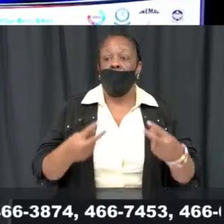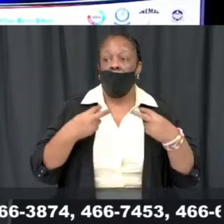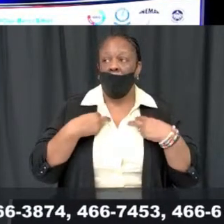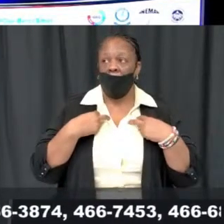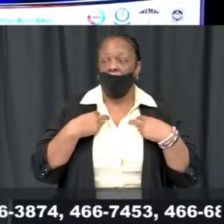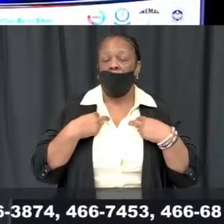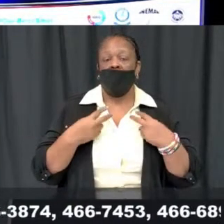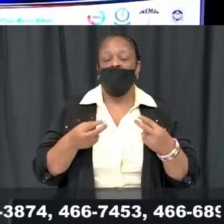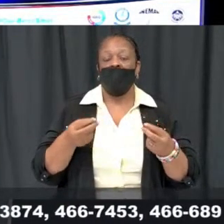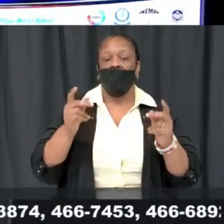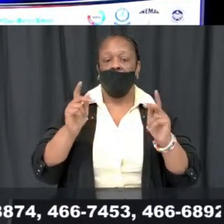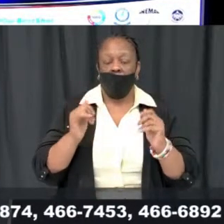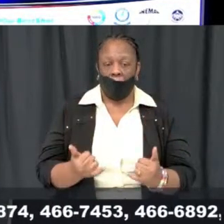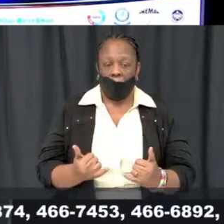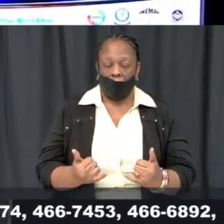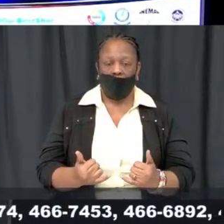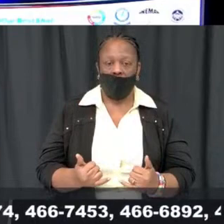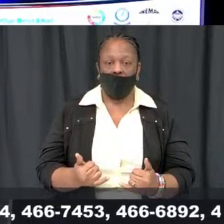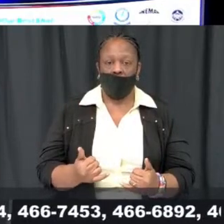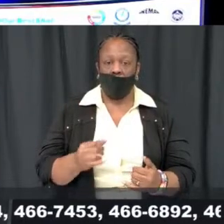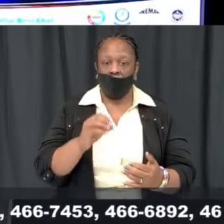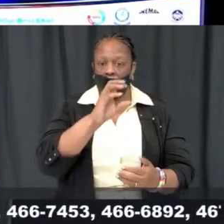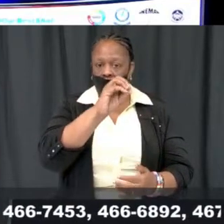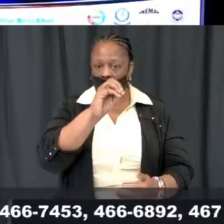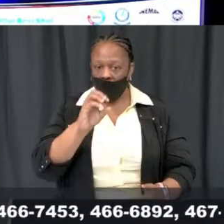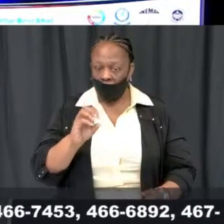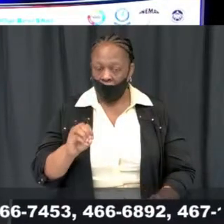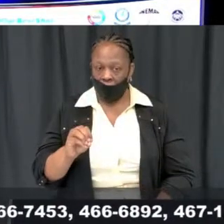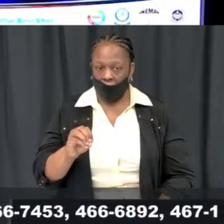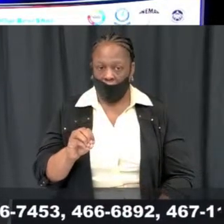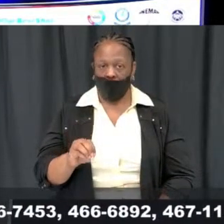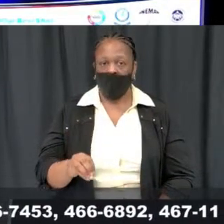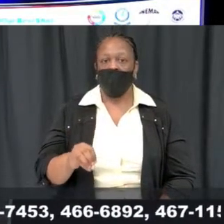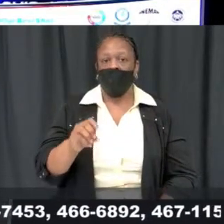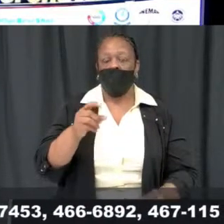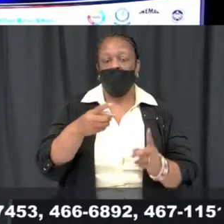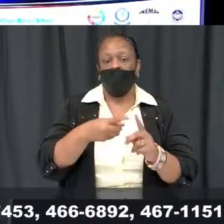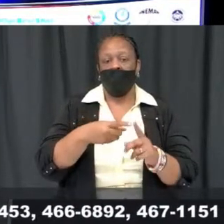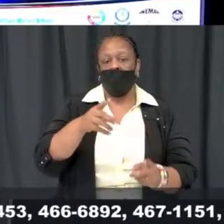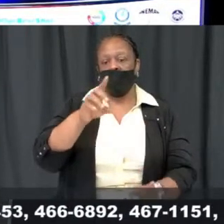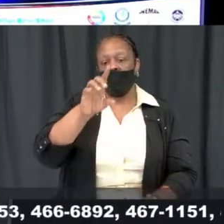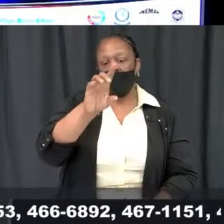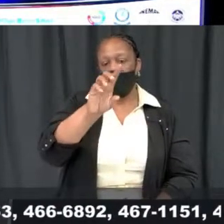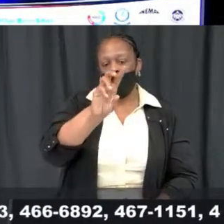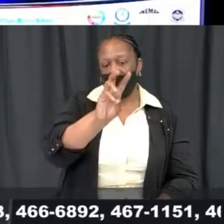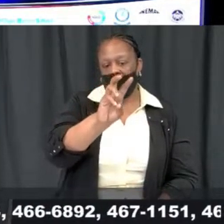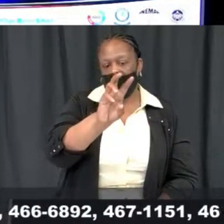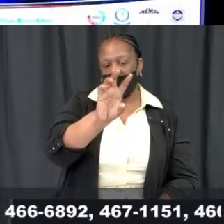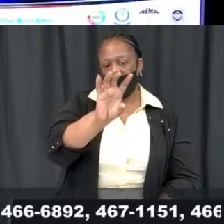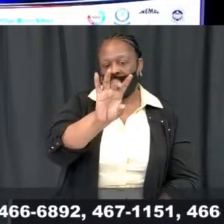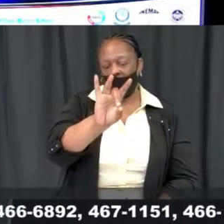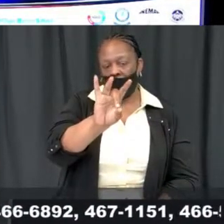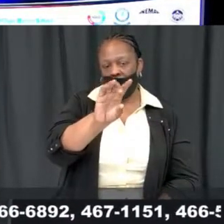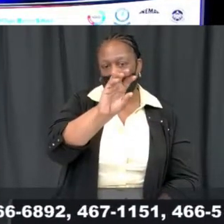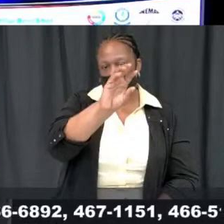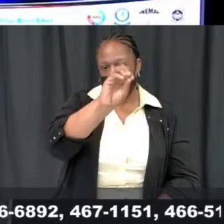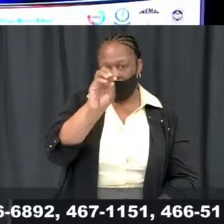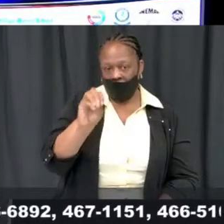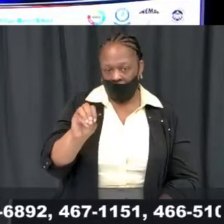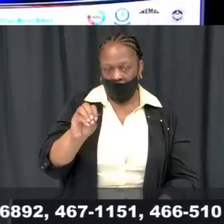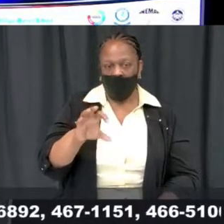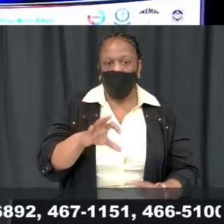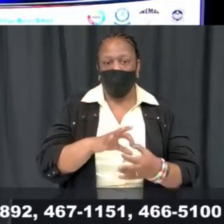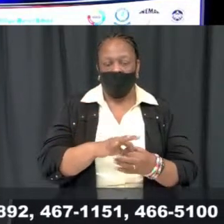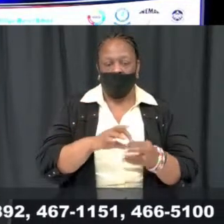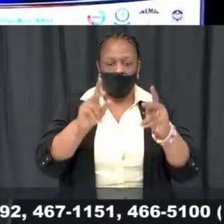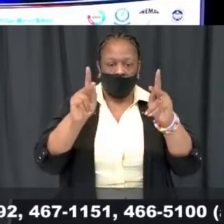the adult population who got 1 shot to 68.1%. And what this is telling us is that